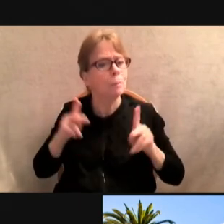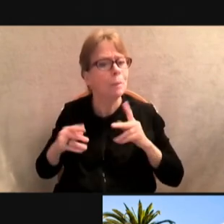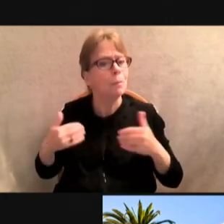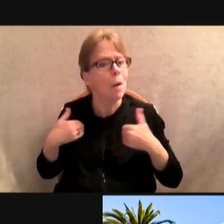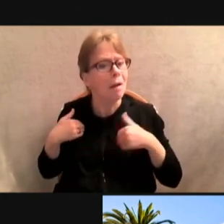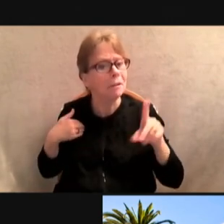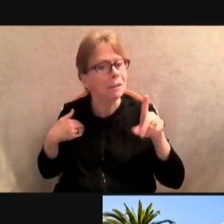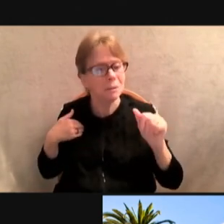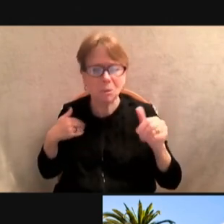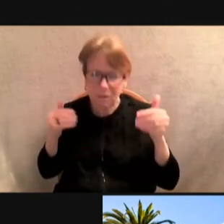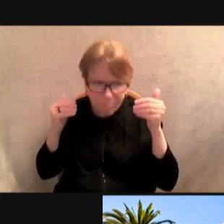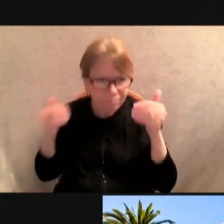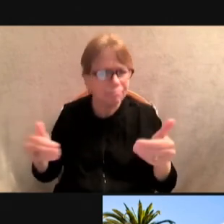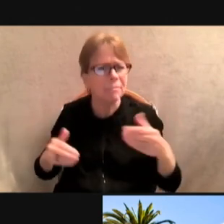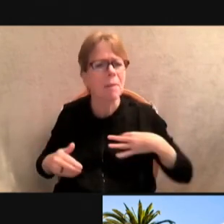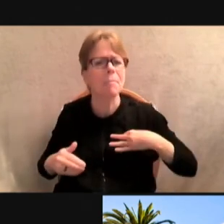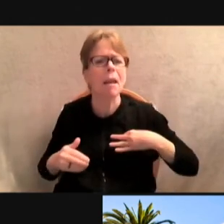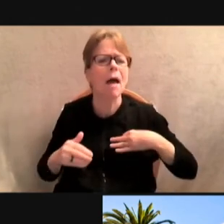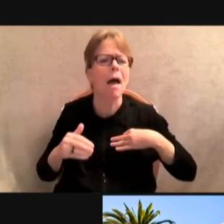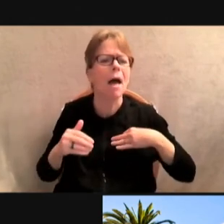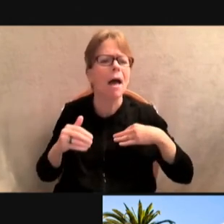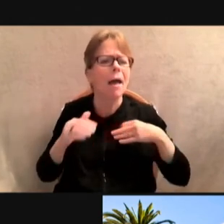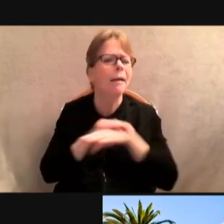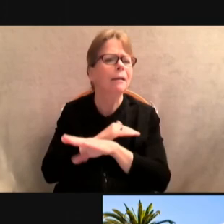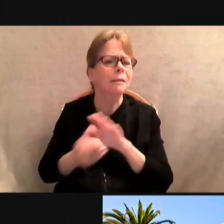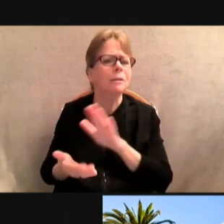to the school. So,